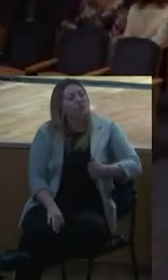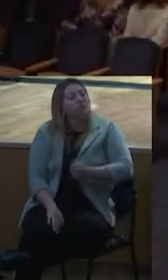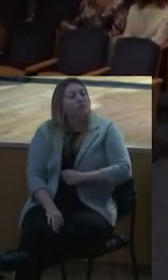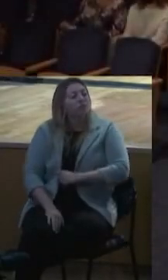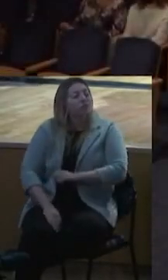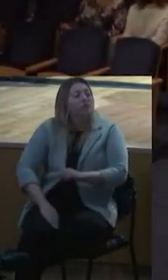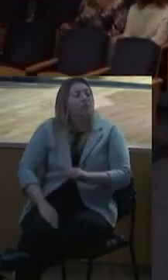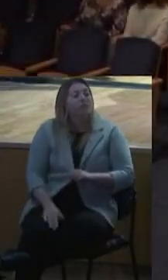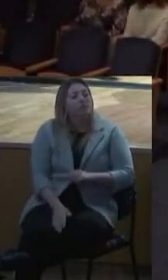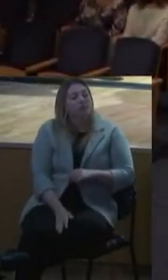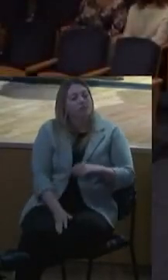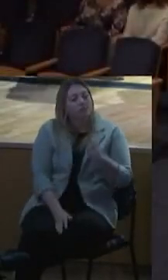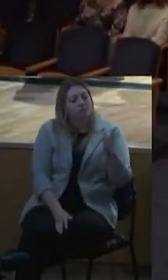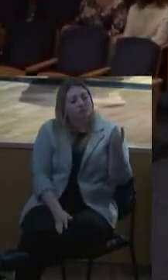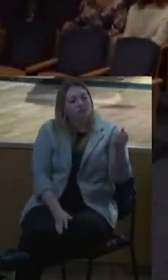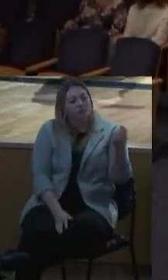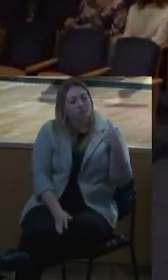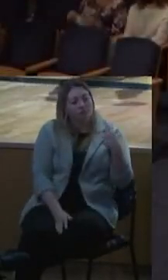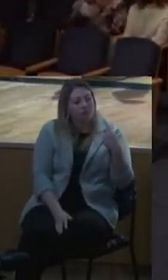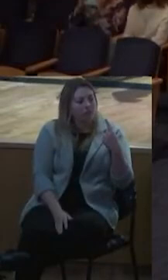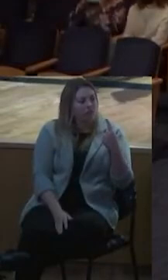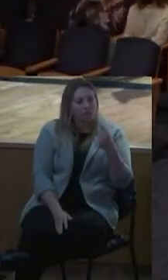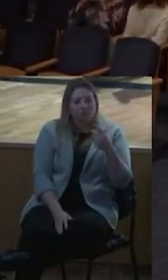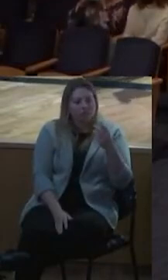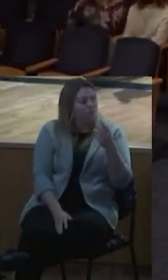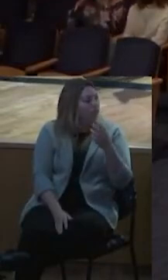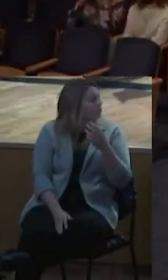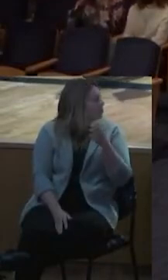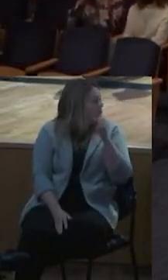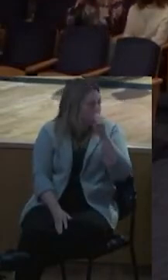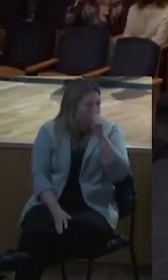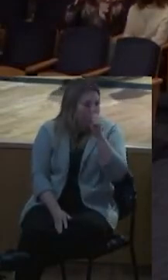Yes. Do one more.